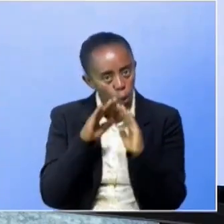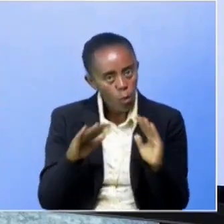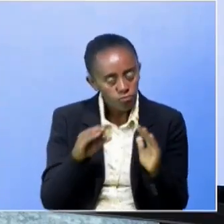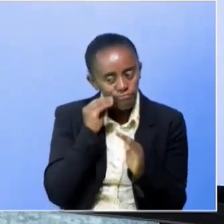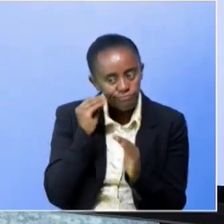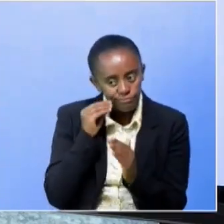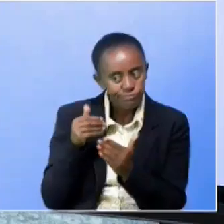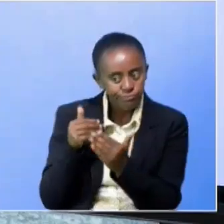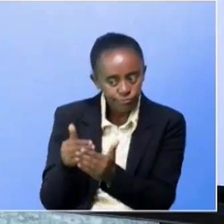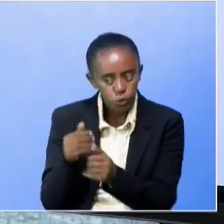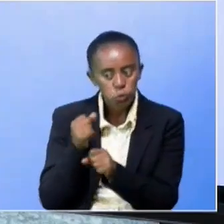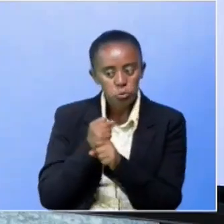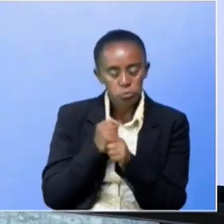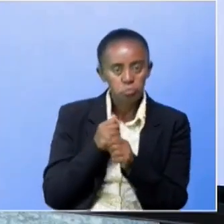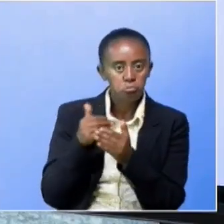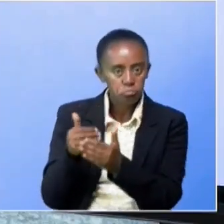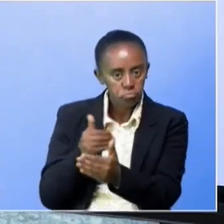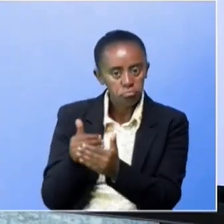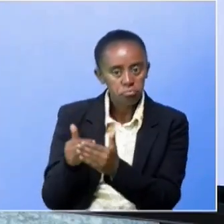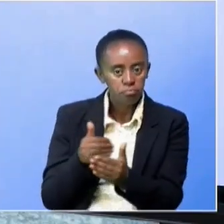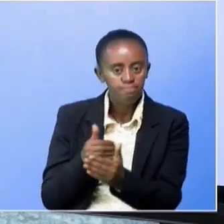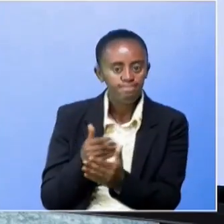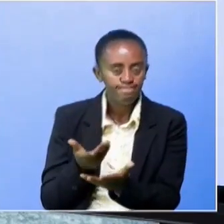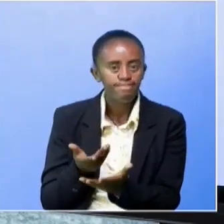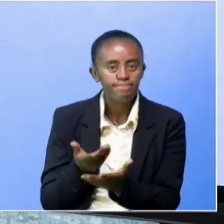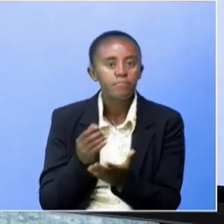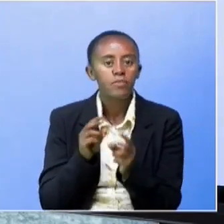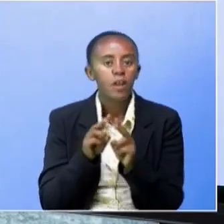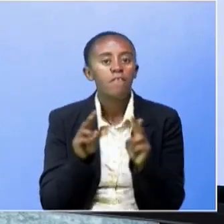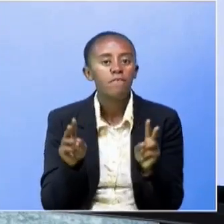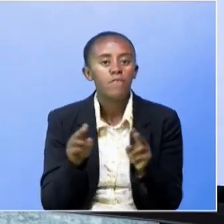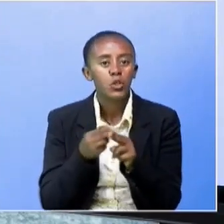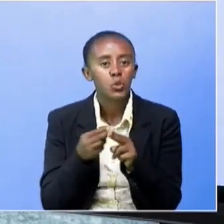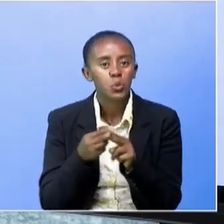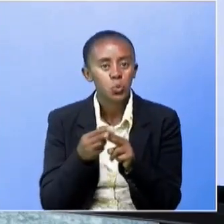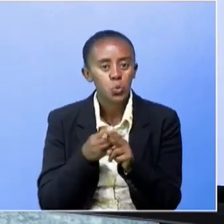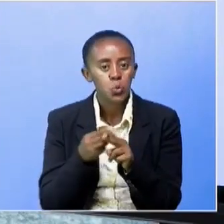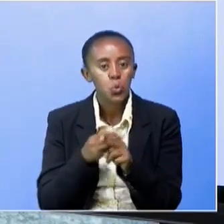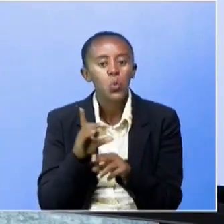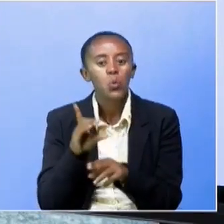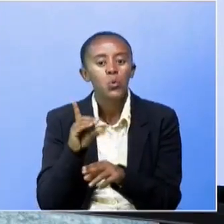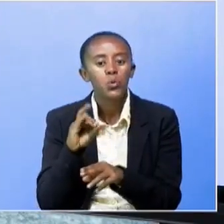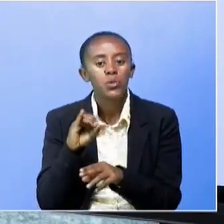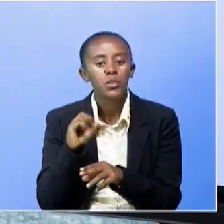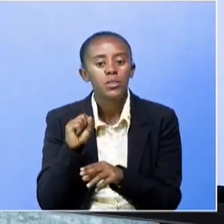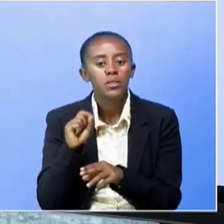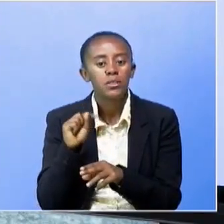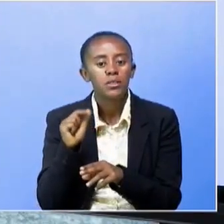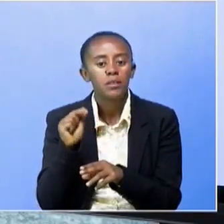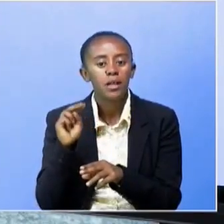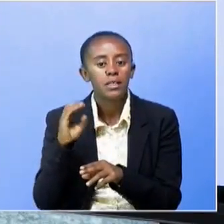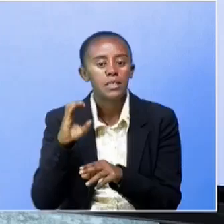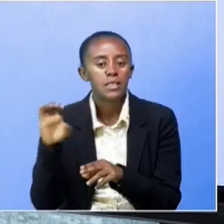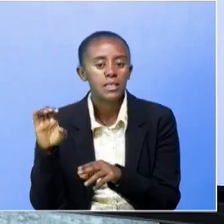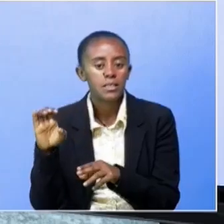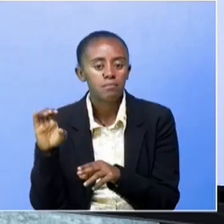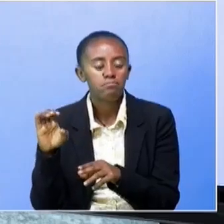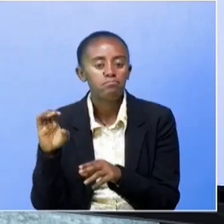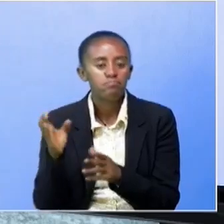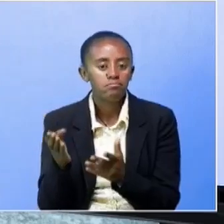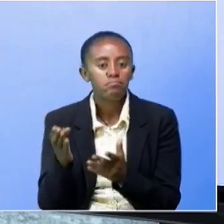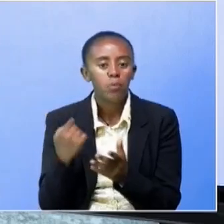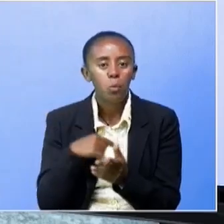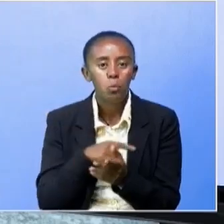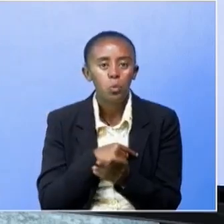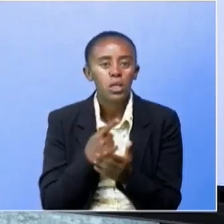our job is near our home, it is what? A very short distance. So in short distance, for example, we could